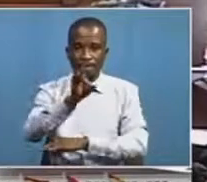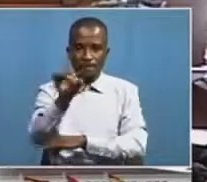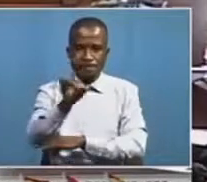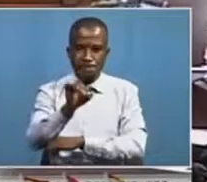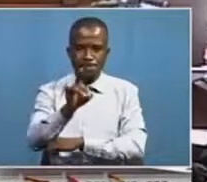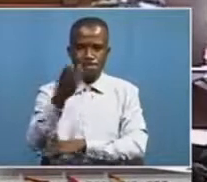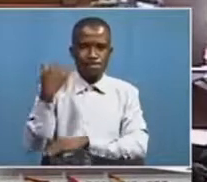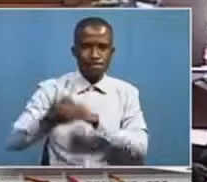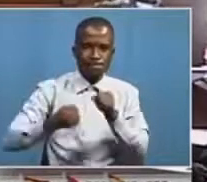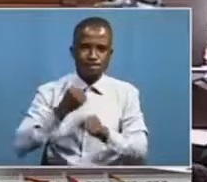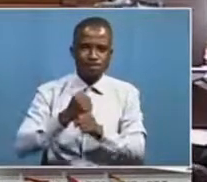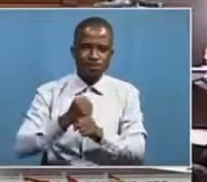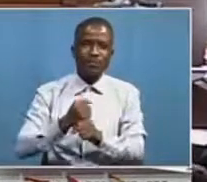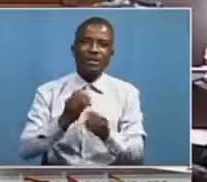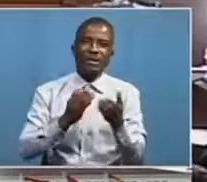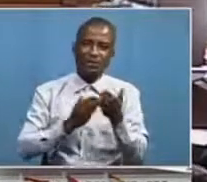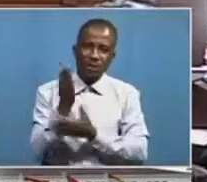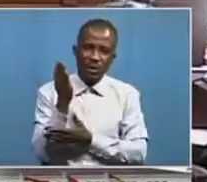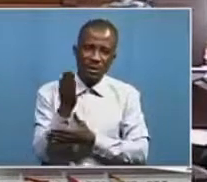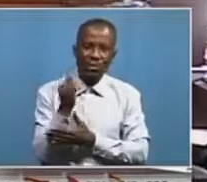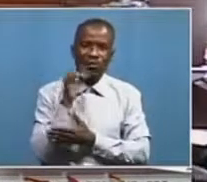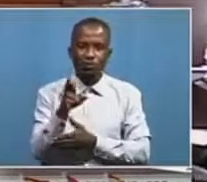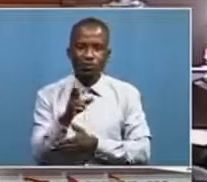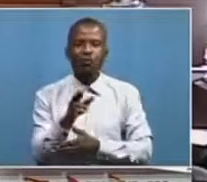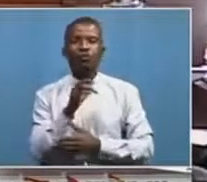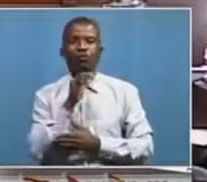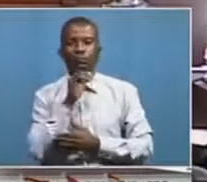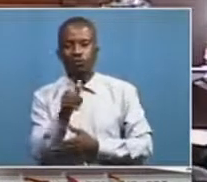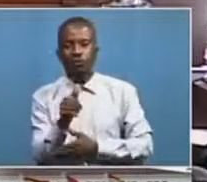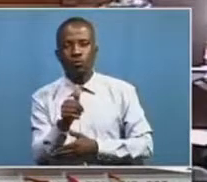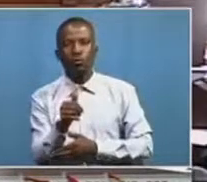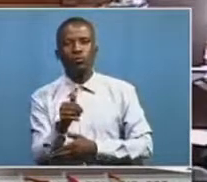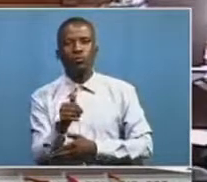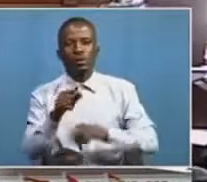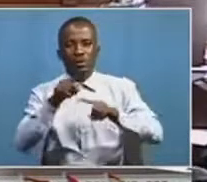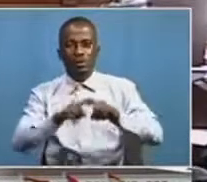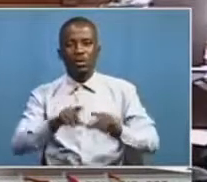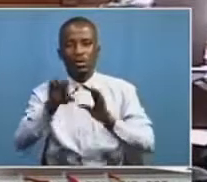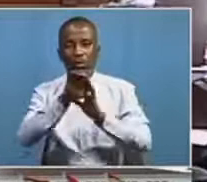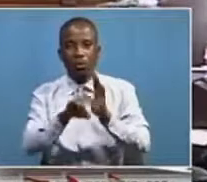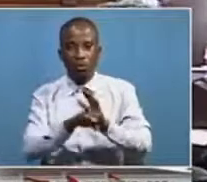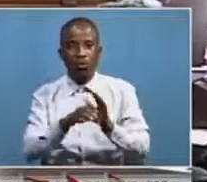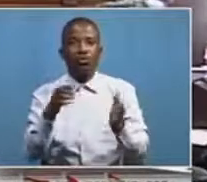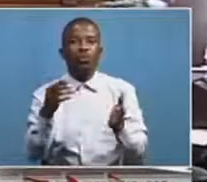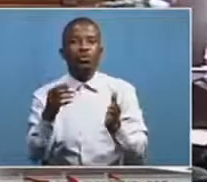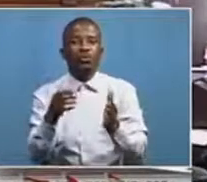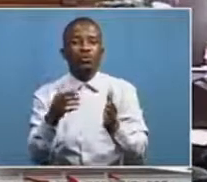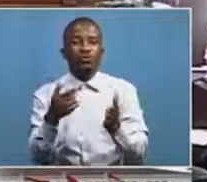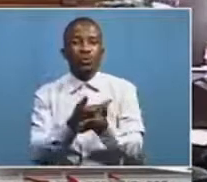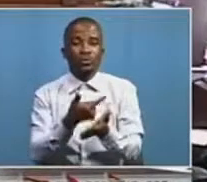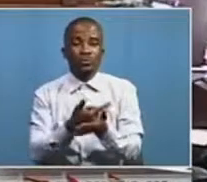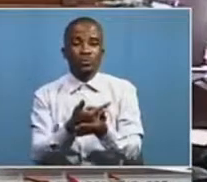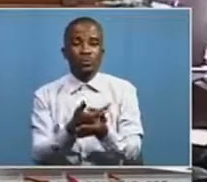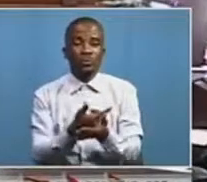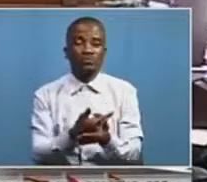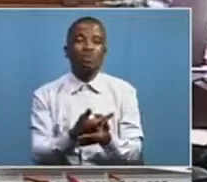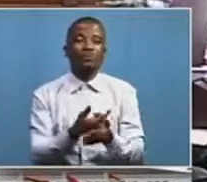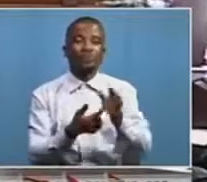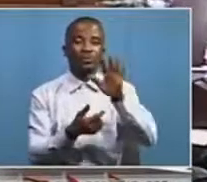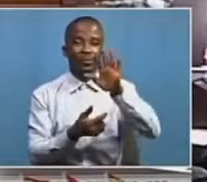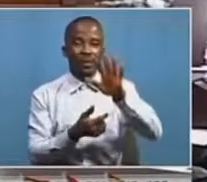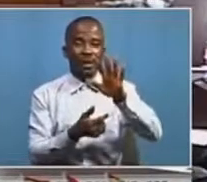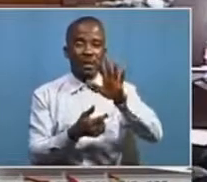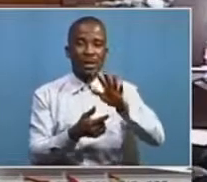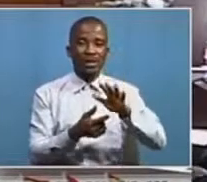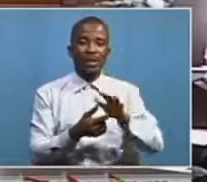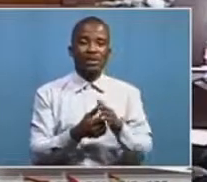2020 was in violation of Article 63 clause 3 of the 1992 Constitution. Whether or not the